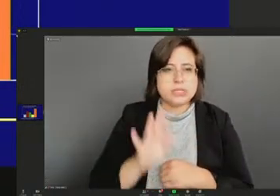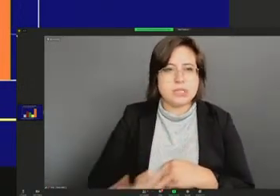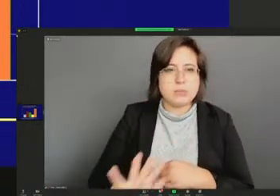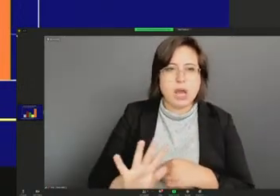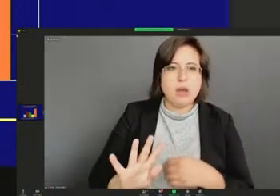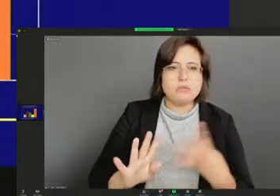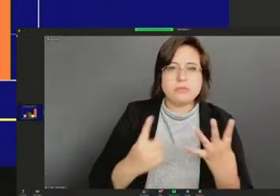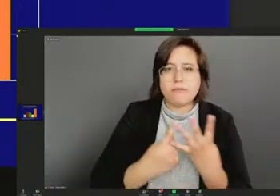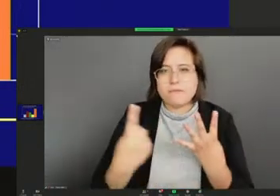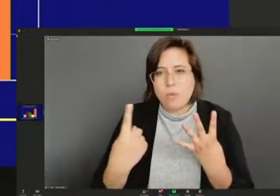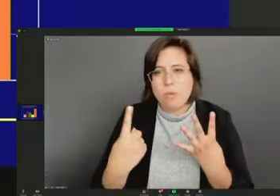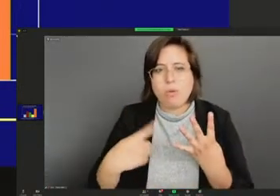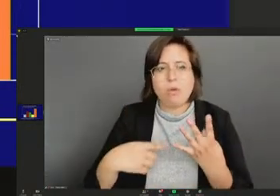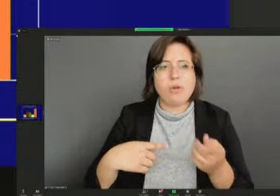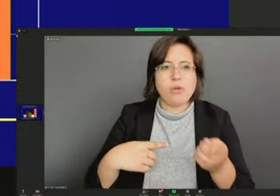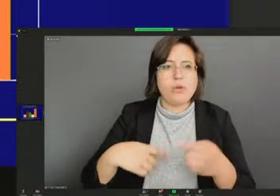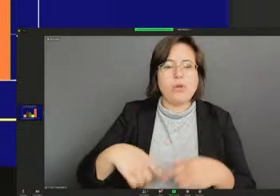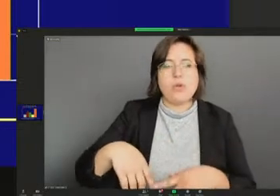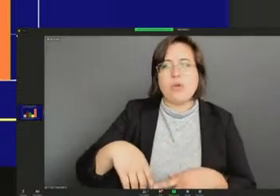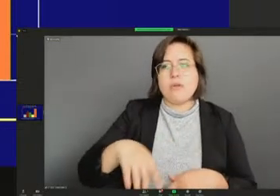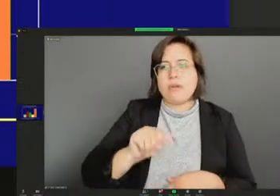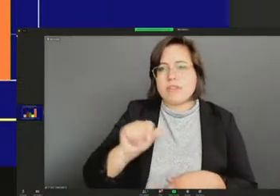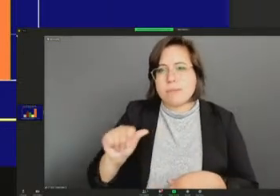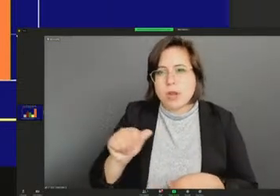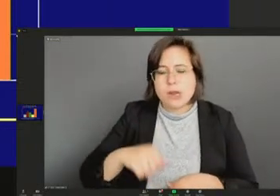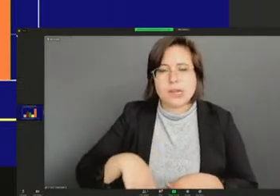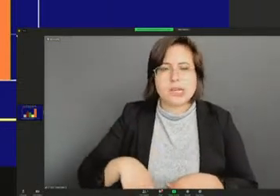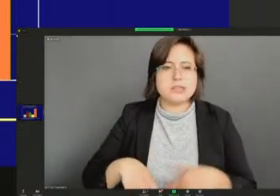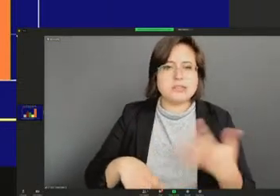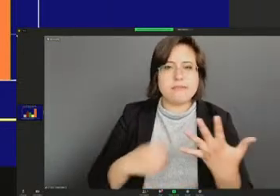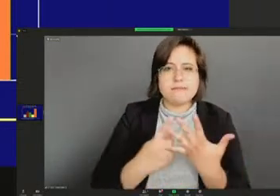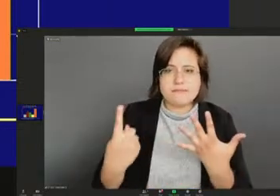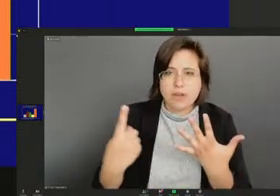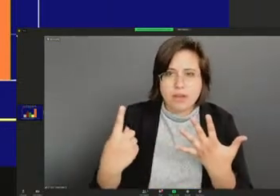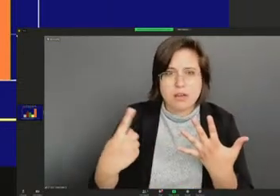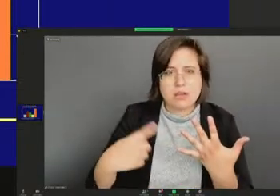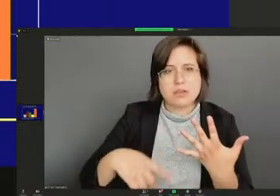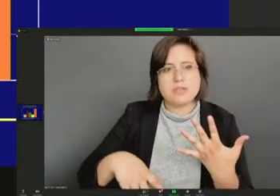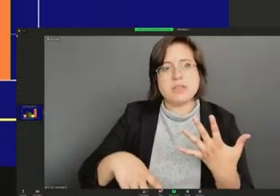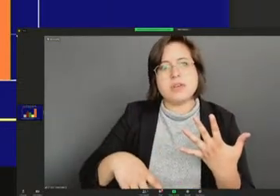4 African Americans, about 1 in 5